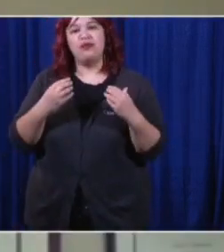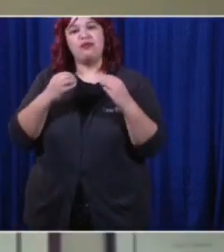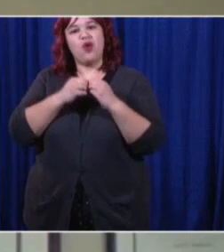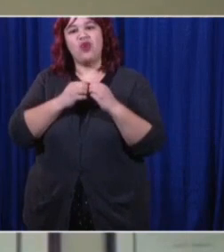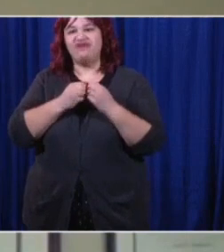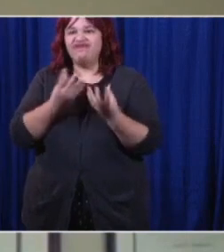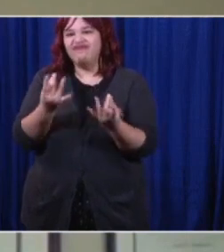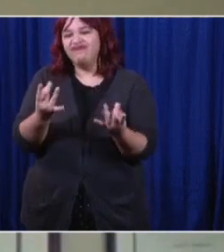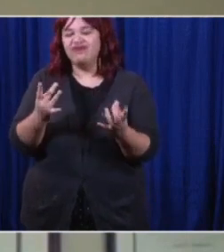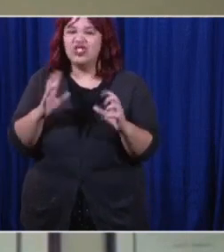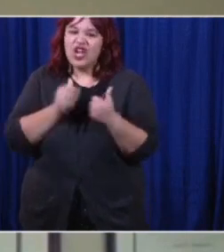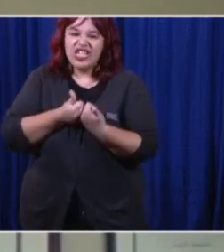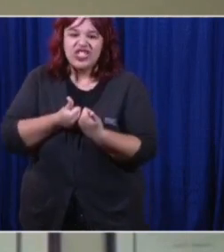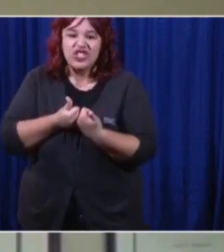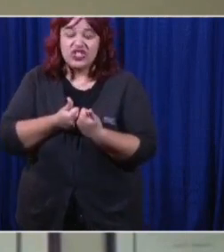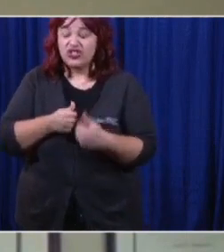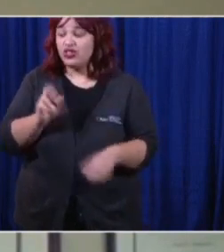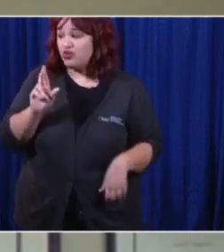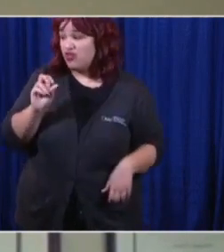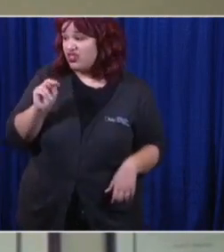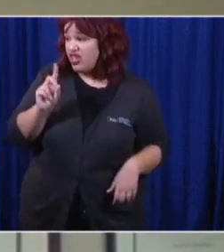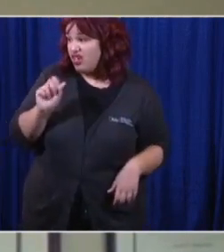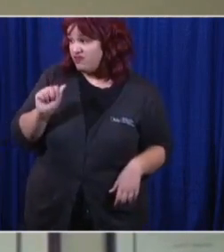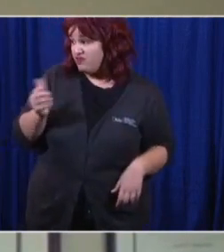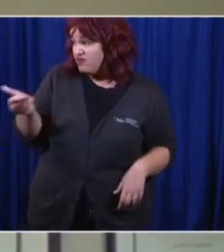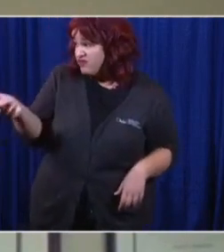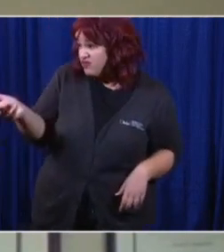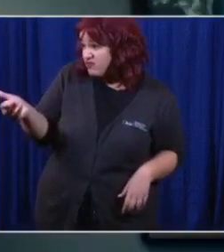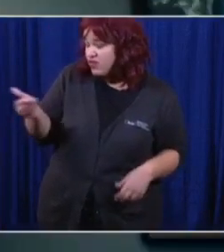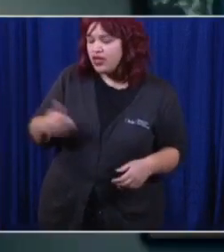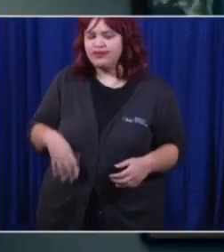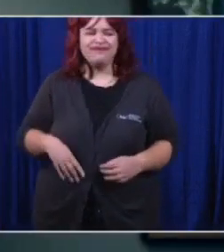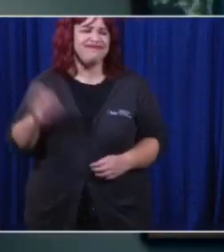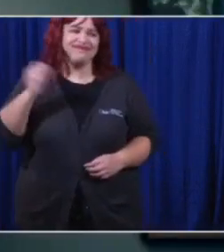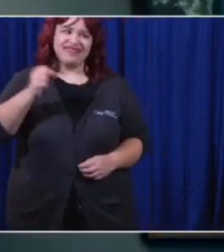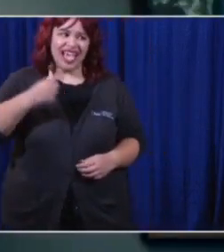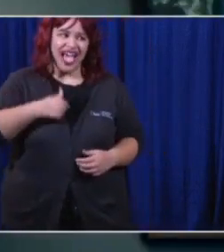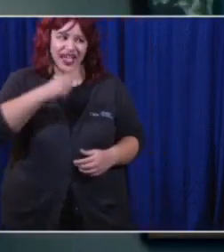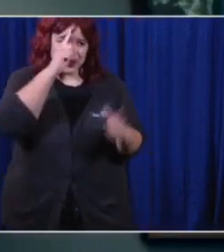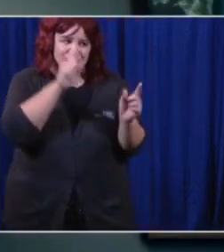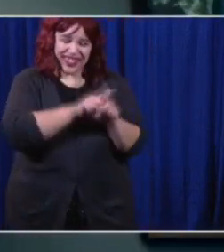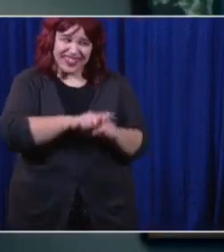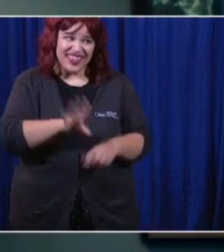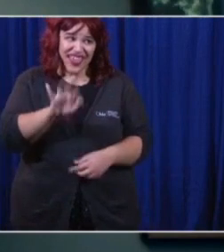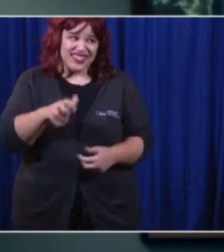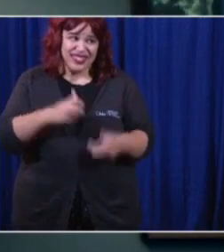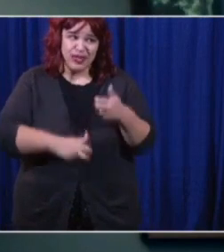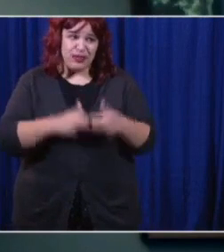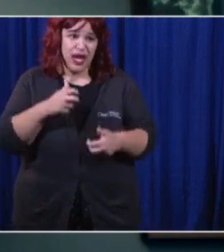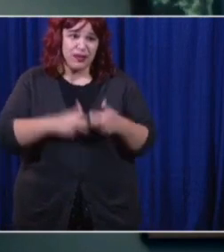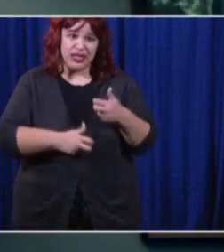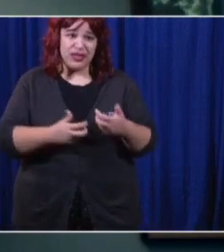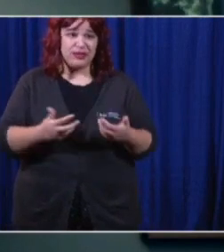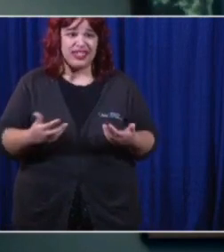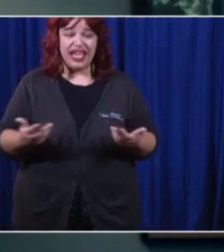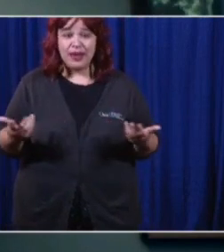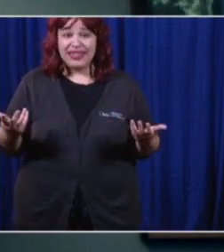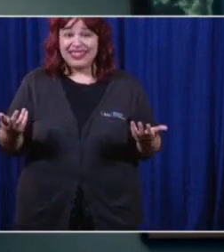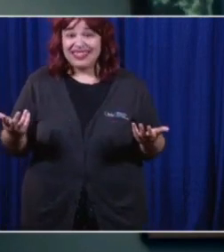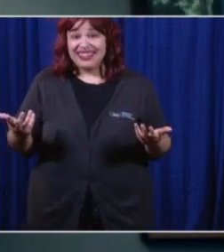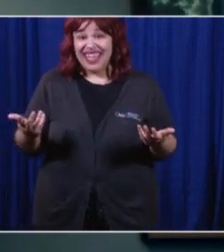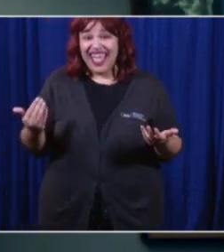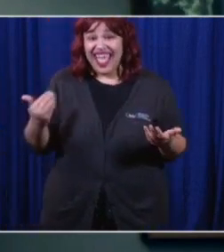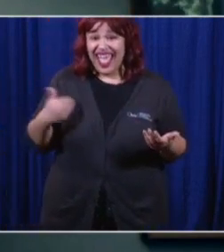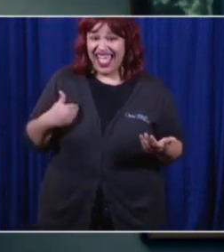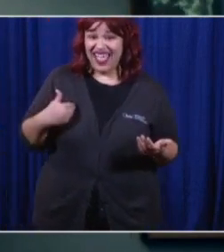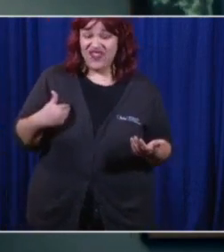I agree wholeheartedly. I think that that's exactly what it comes down to, that we need to, that legislating that probably isn't the answer. We're